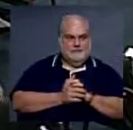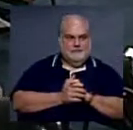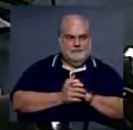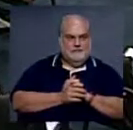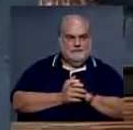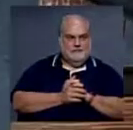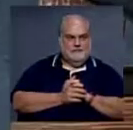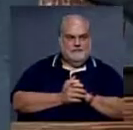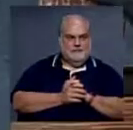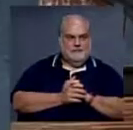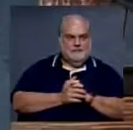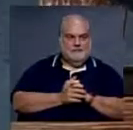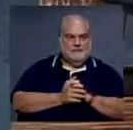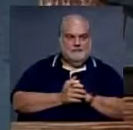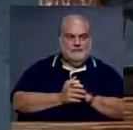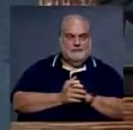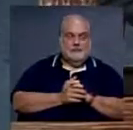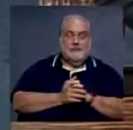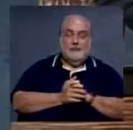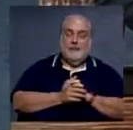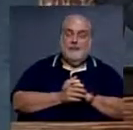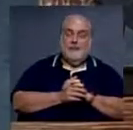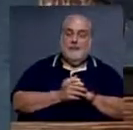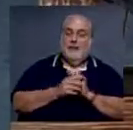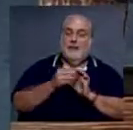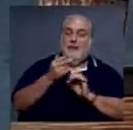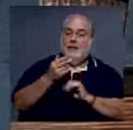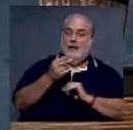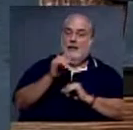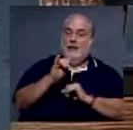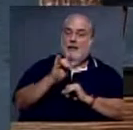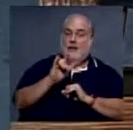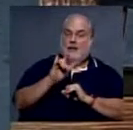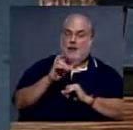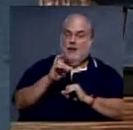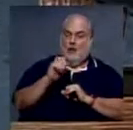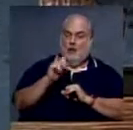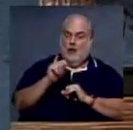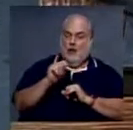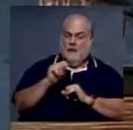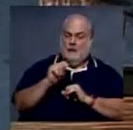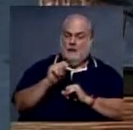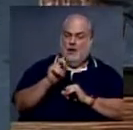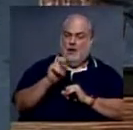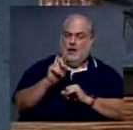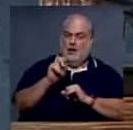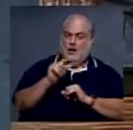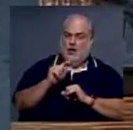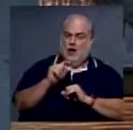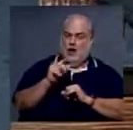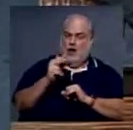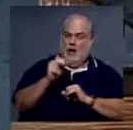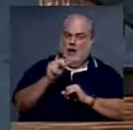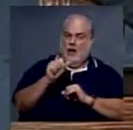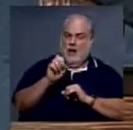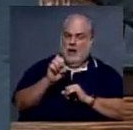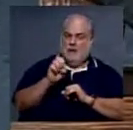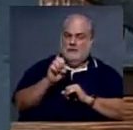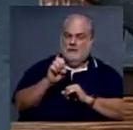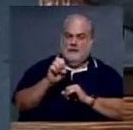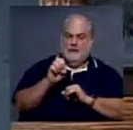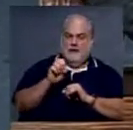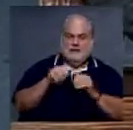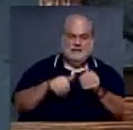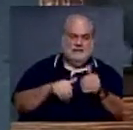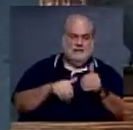This was a decision about a business called the Dog House. It was a short form PDF that was